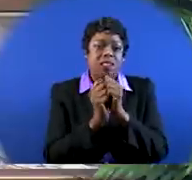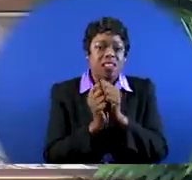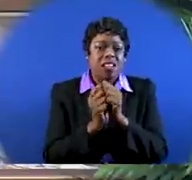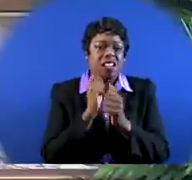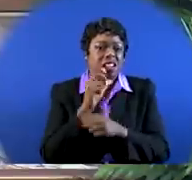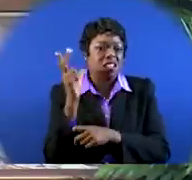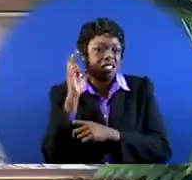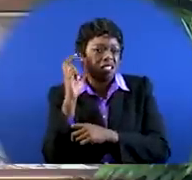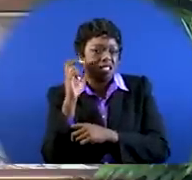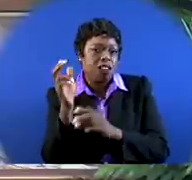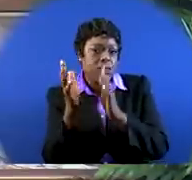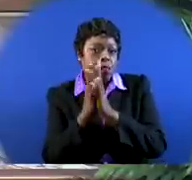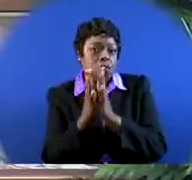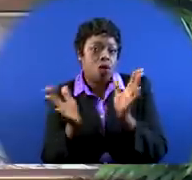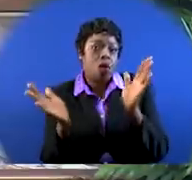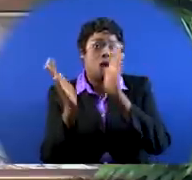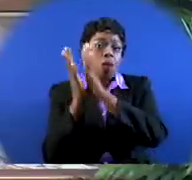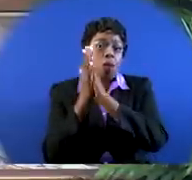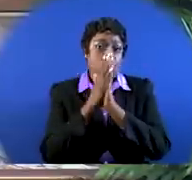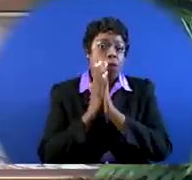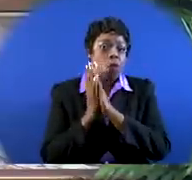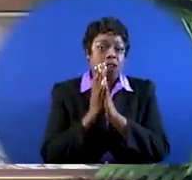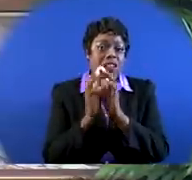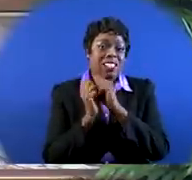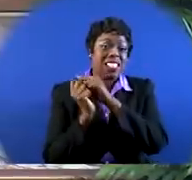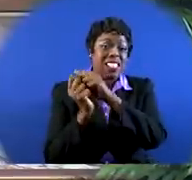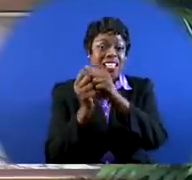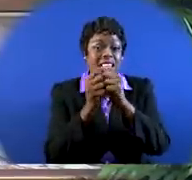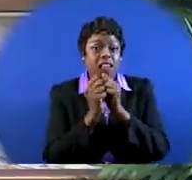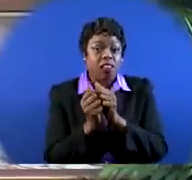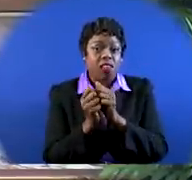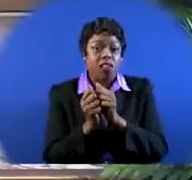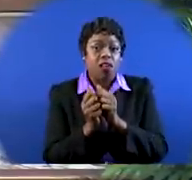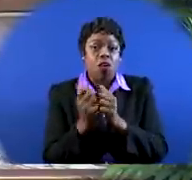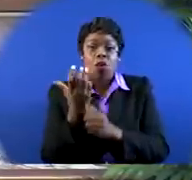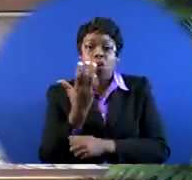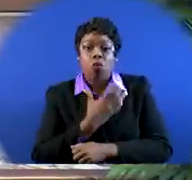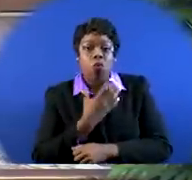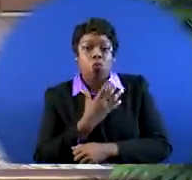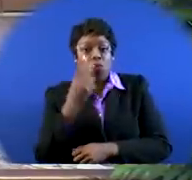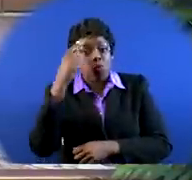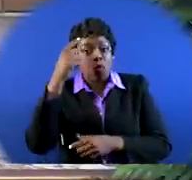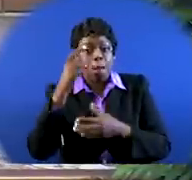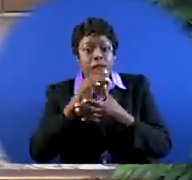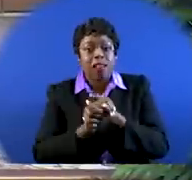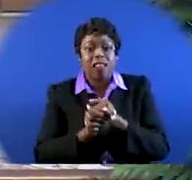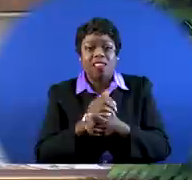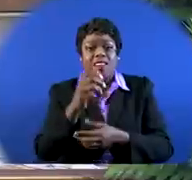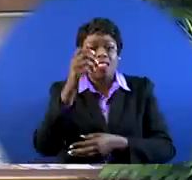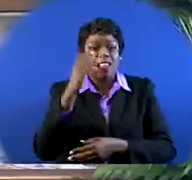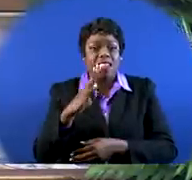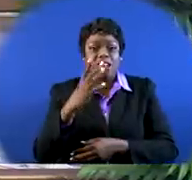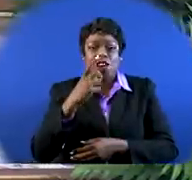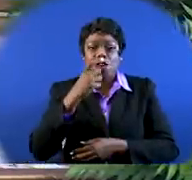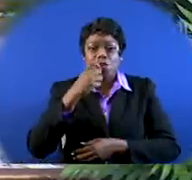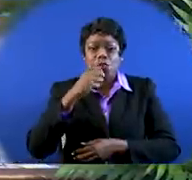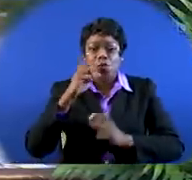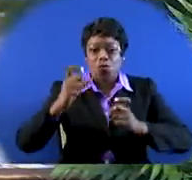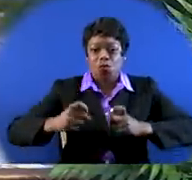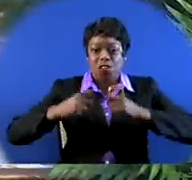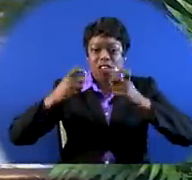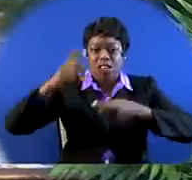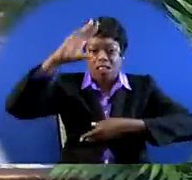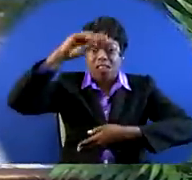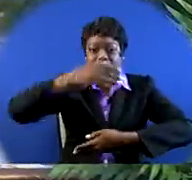together. Ooh, and believe that God, who gave his son Jesus